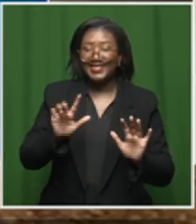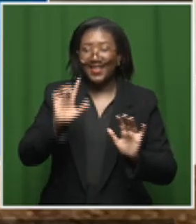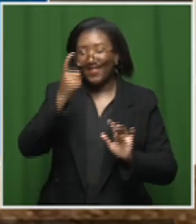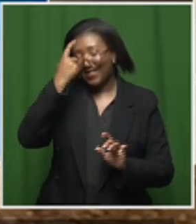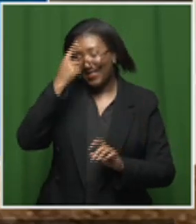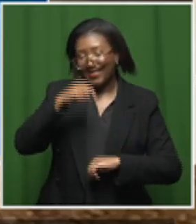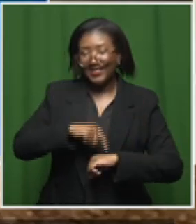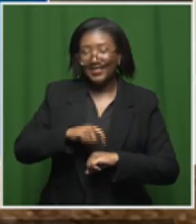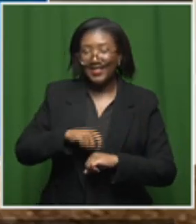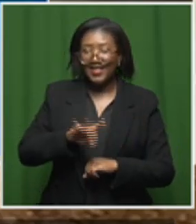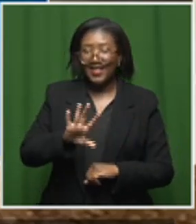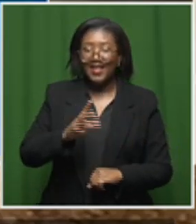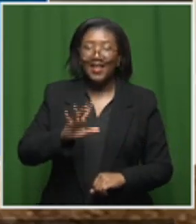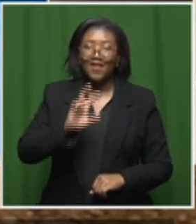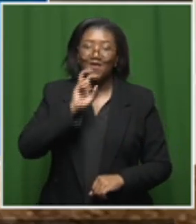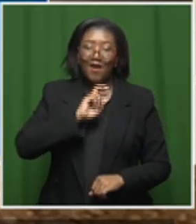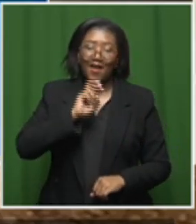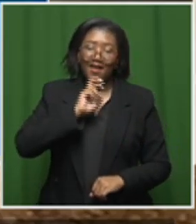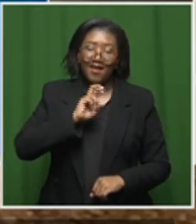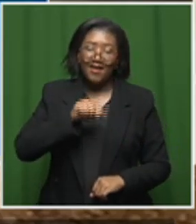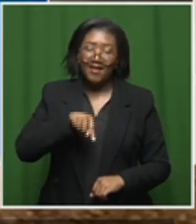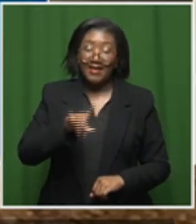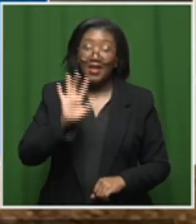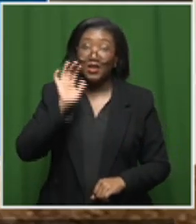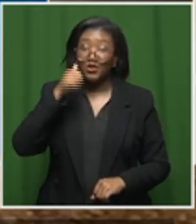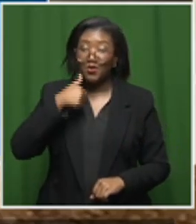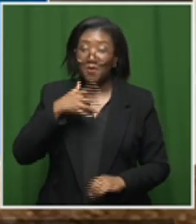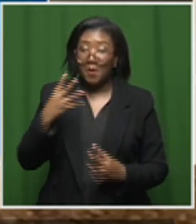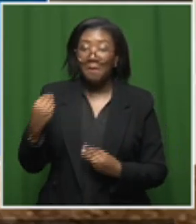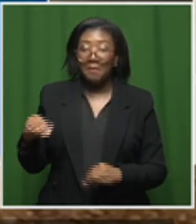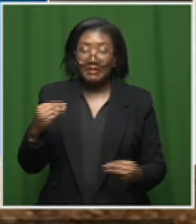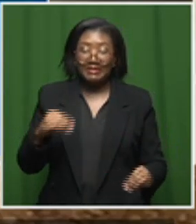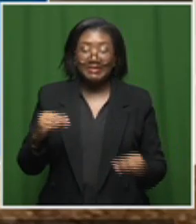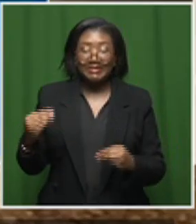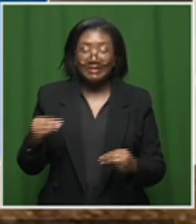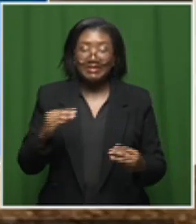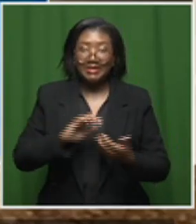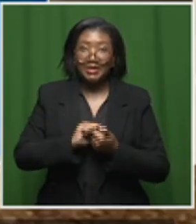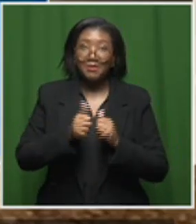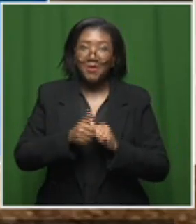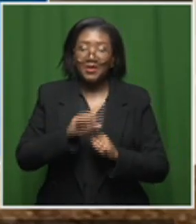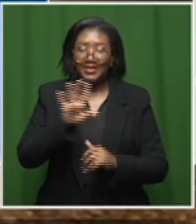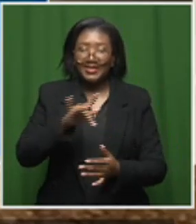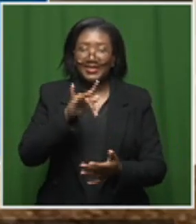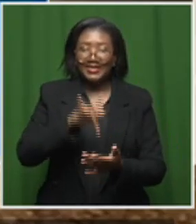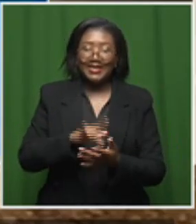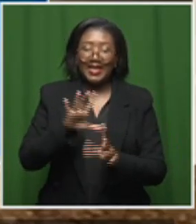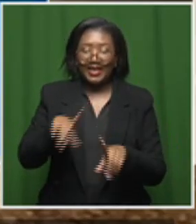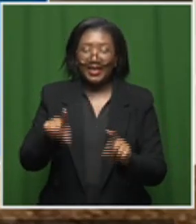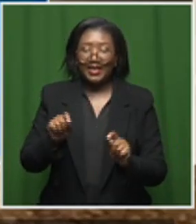Friday. That's why tomorrow is going to be pretty hectic late in the afternoon, getting in and out and through Cape Town.